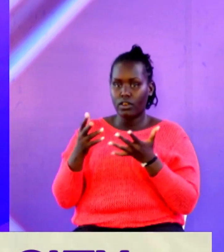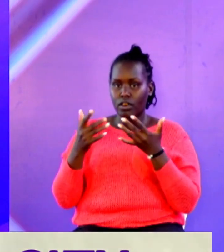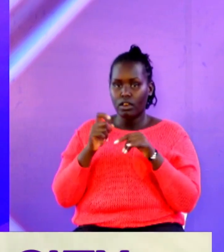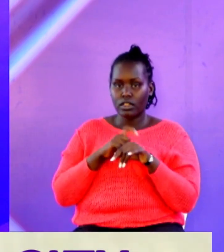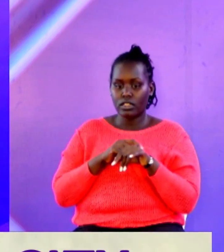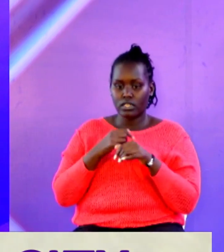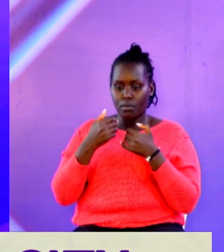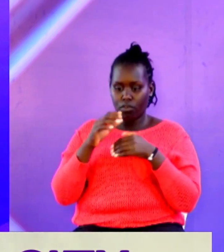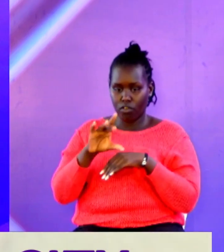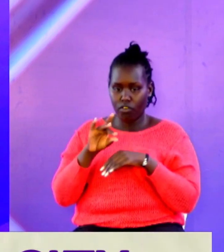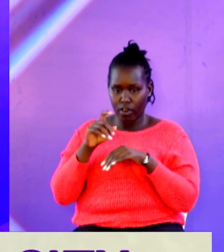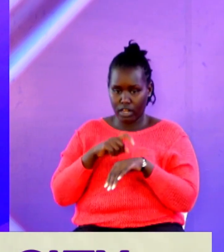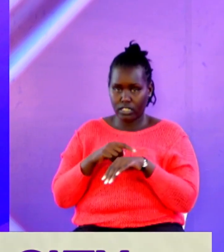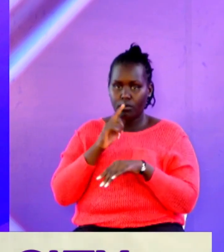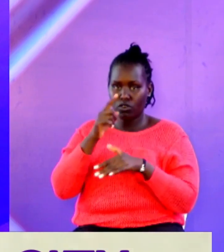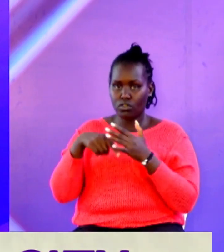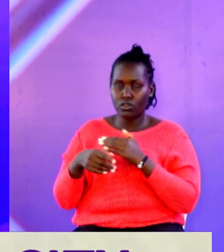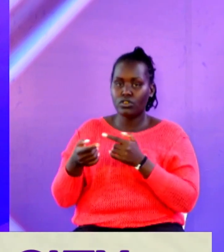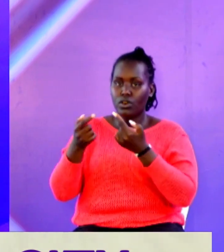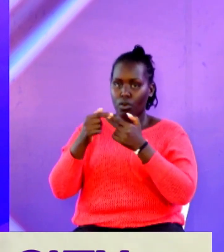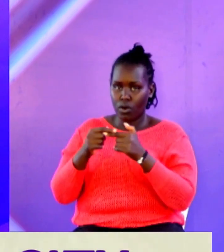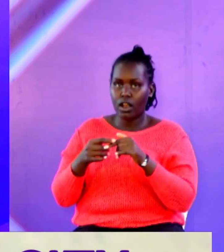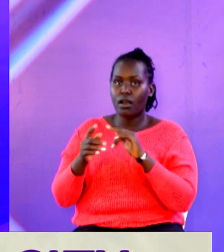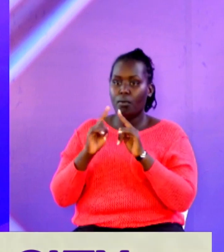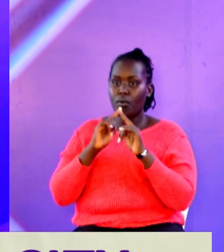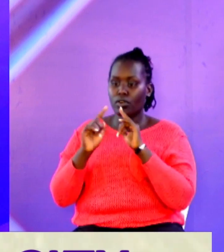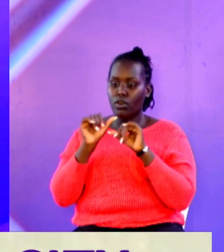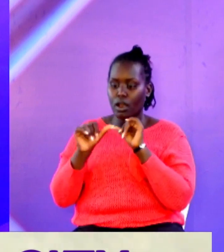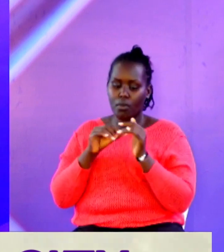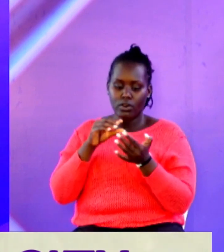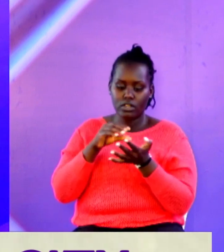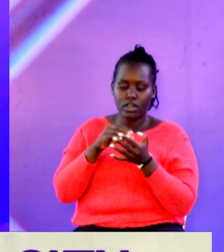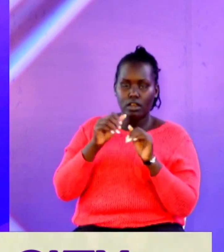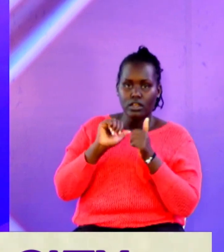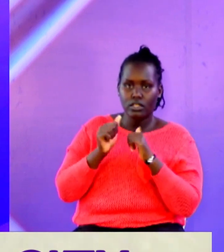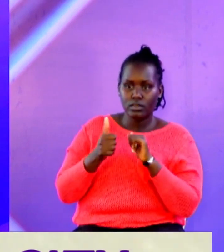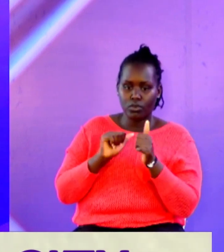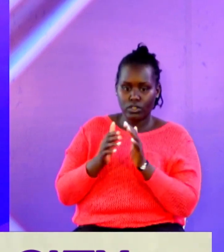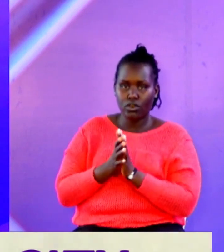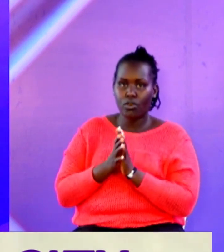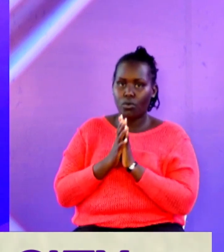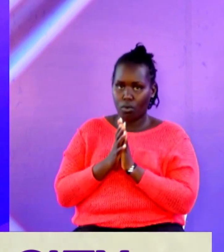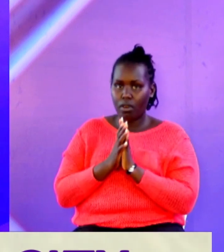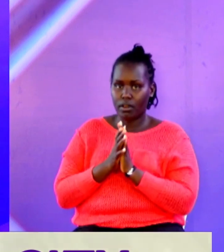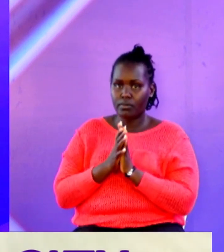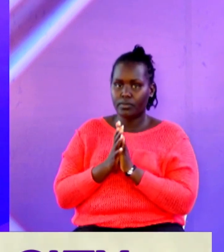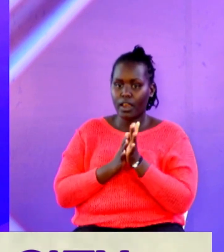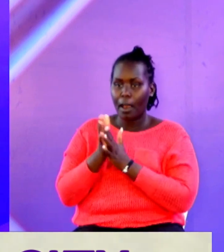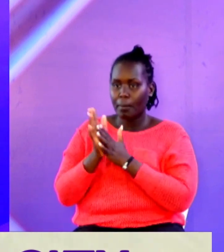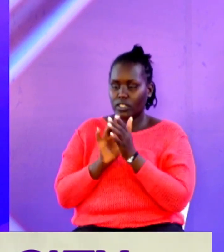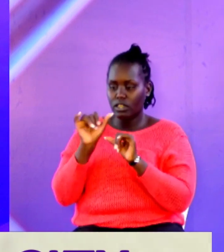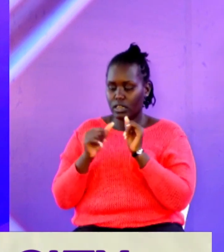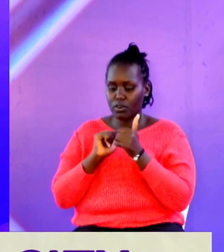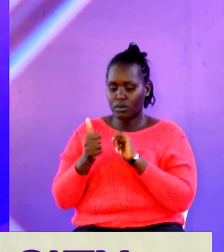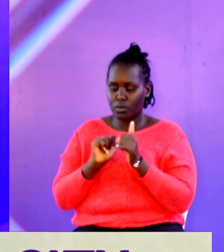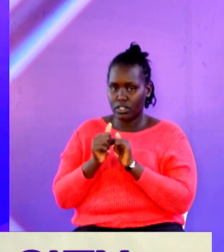you make time, make sure you come. We talk matter sports. I can see you are very enthusiastic about sports,